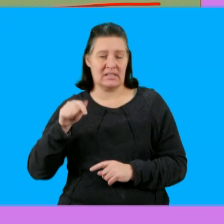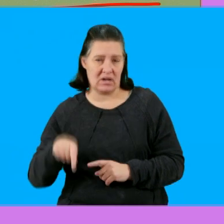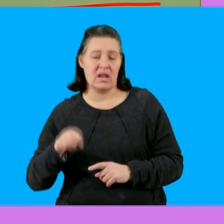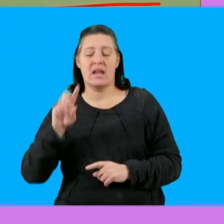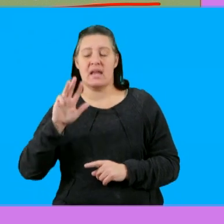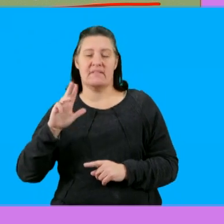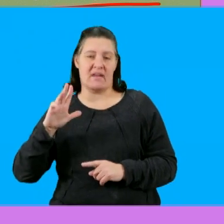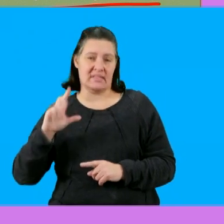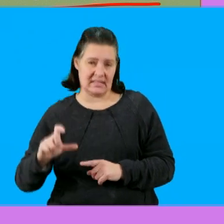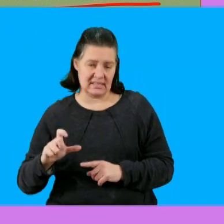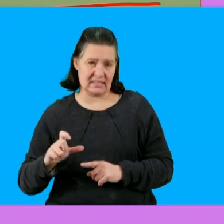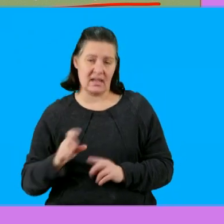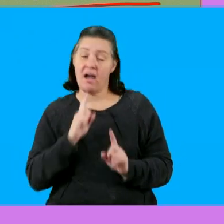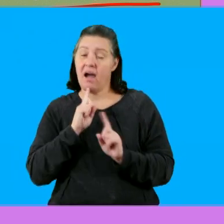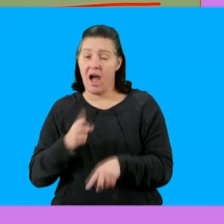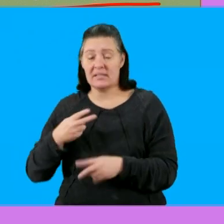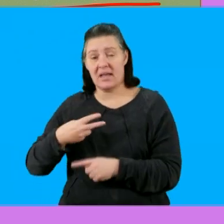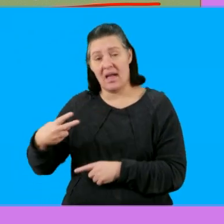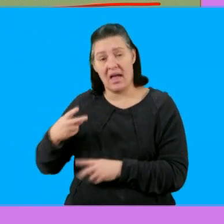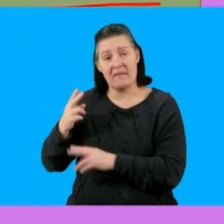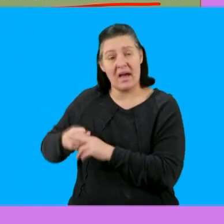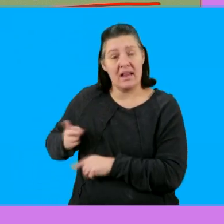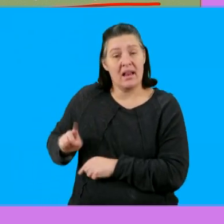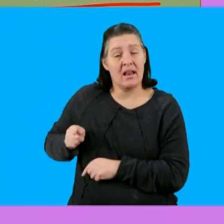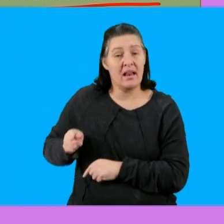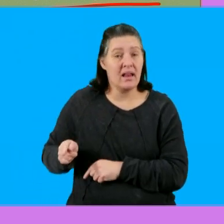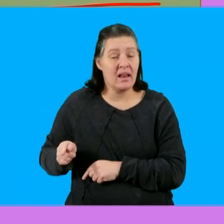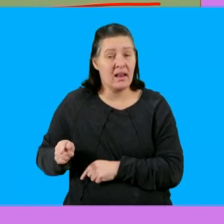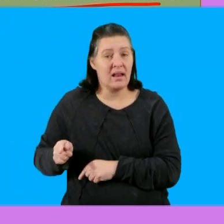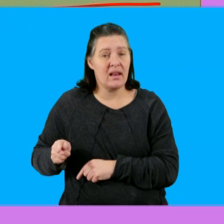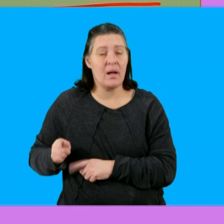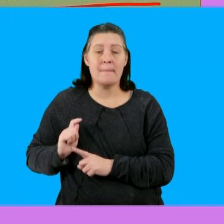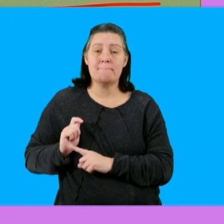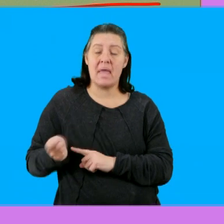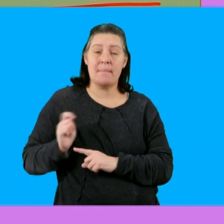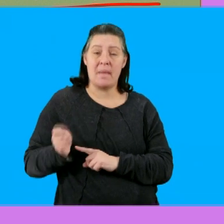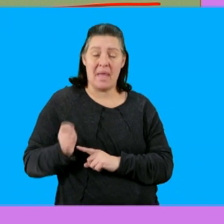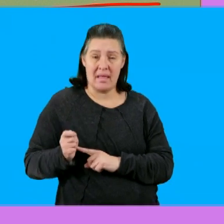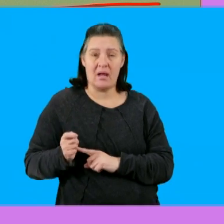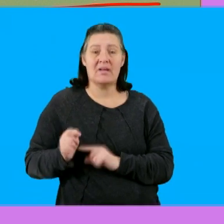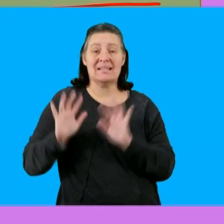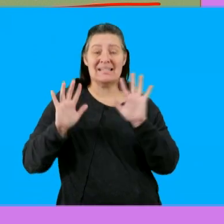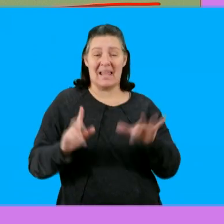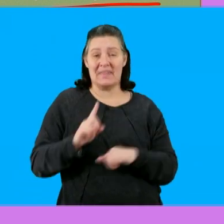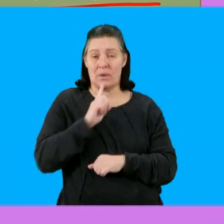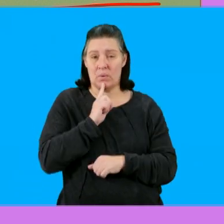4,526 rand and 95 cents. So that will give us a total amount to be repaid